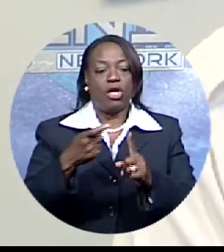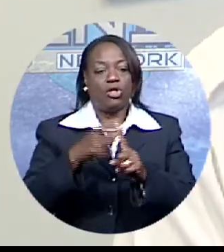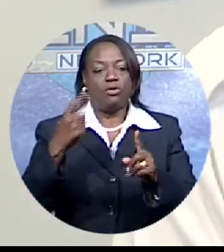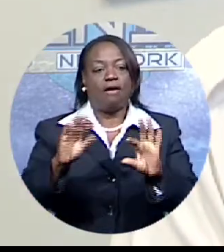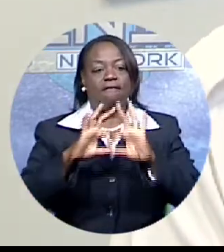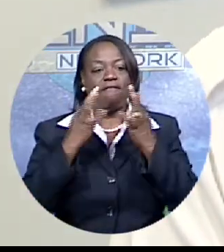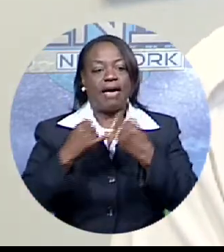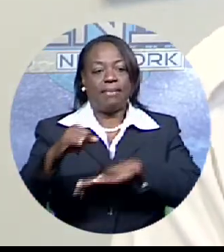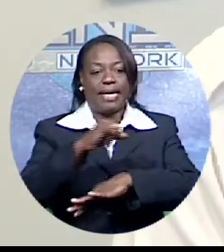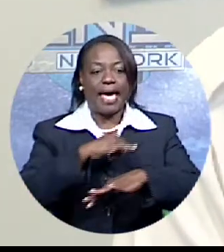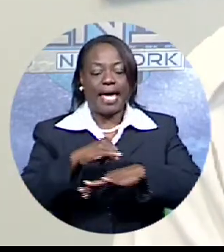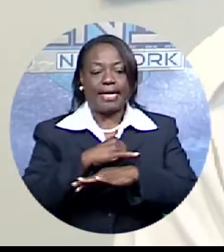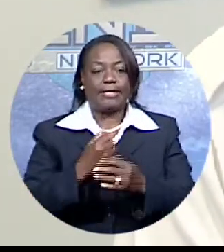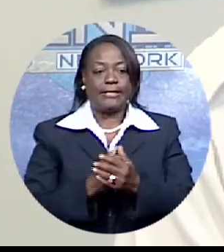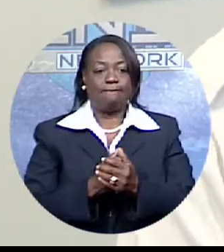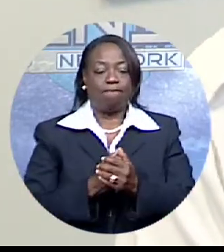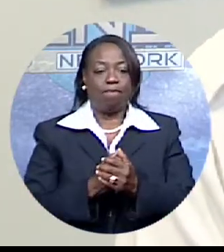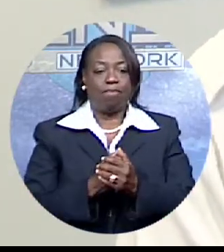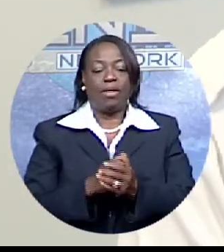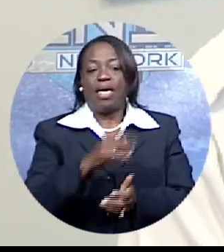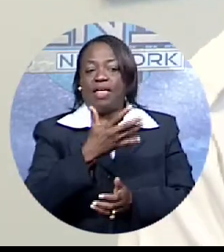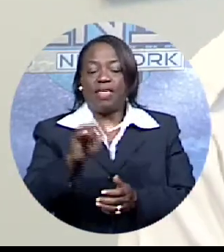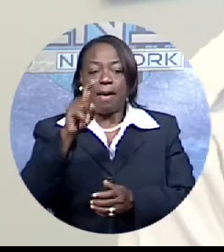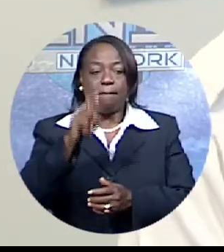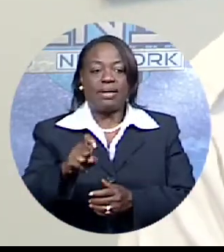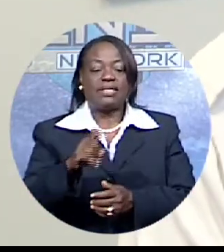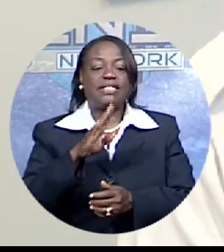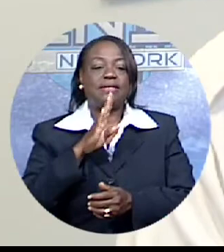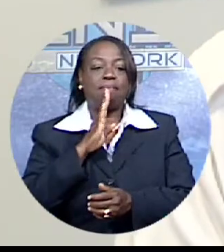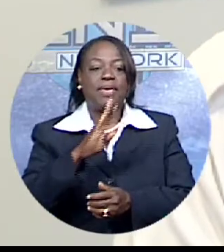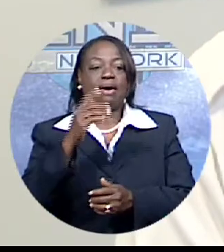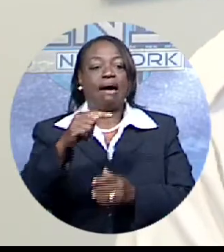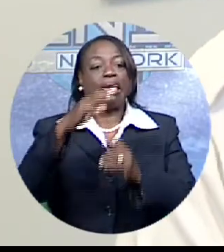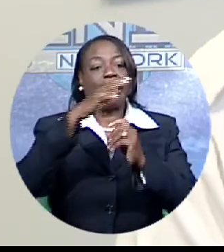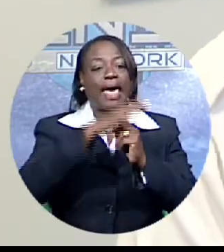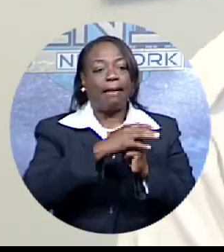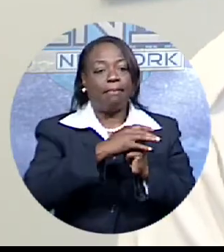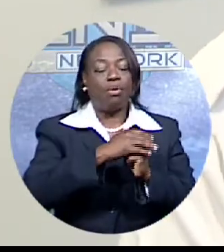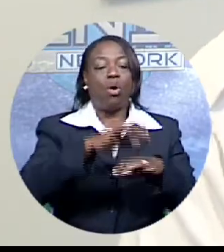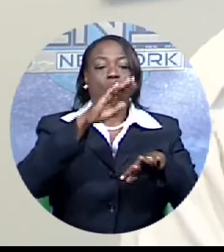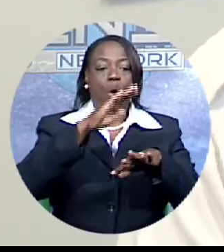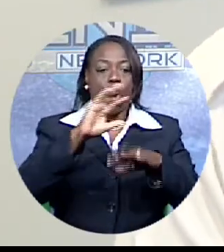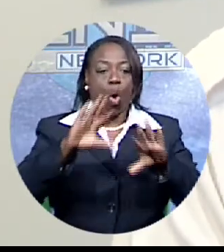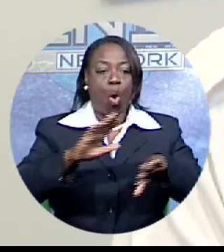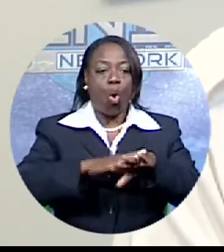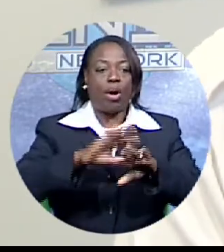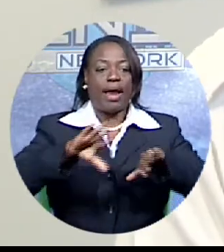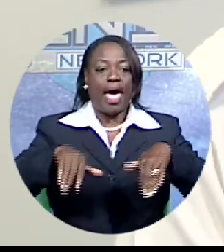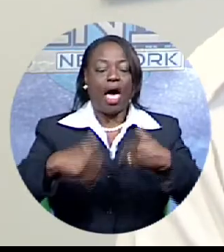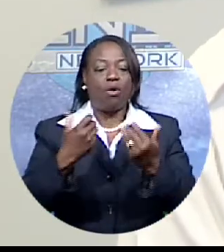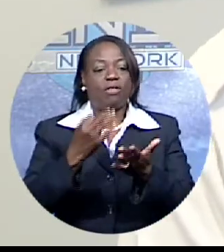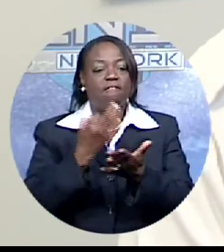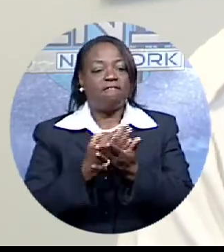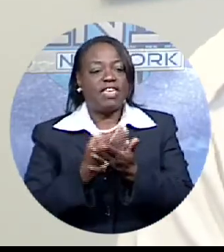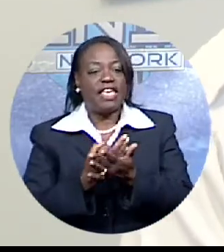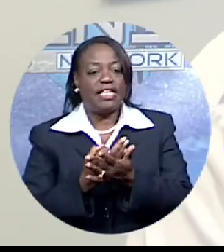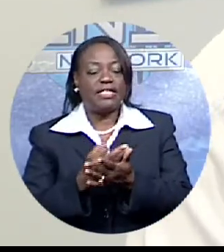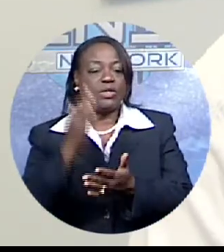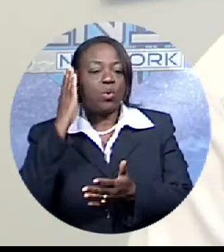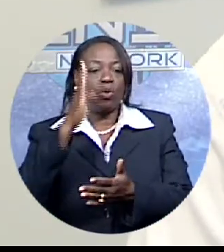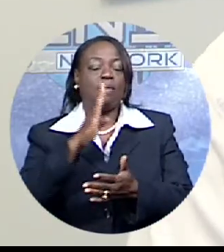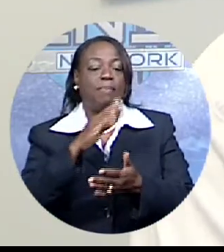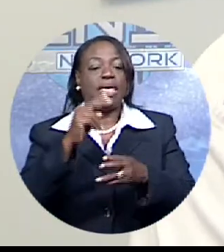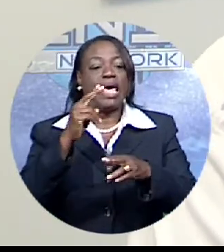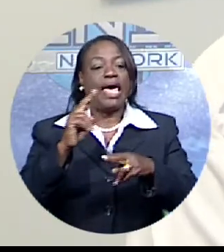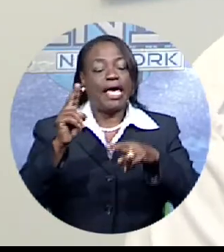from our point of view, there has to be a cap on how the fees can increase, because when the point comes that the